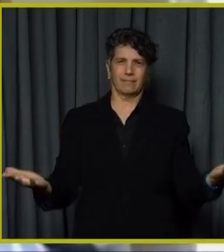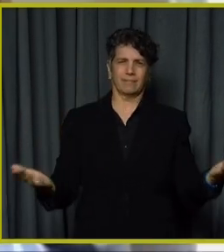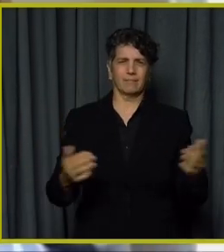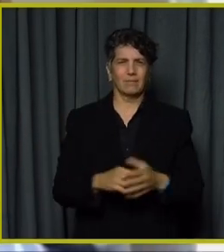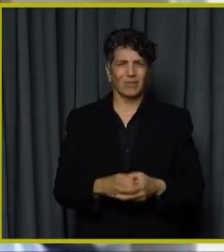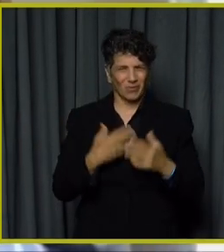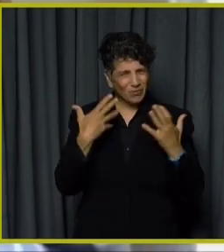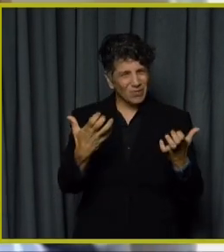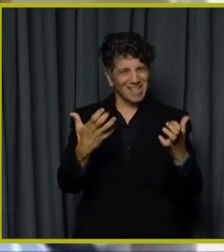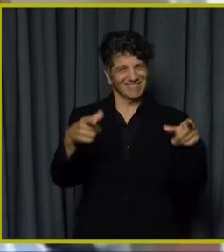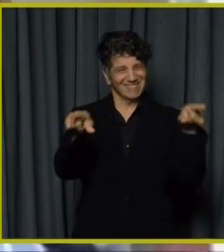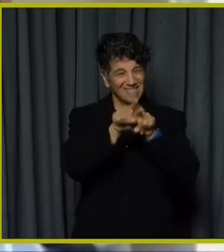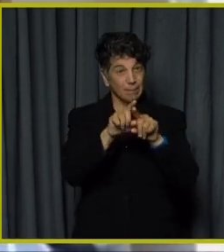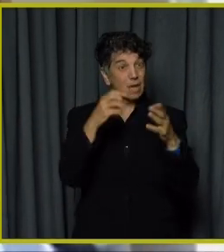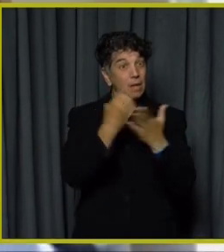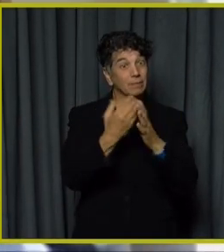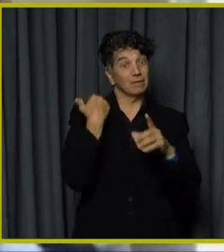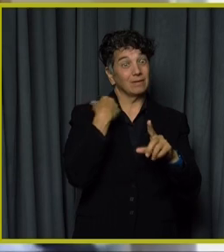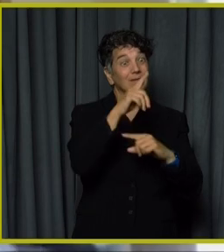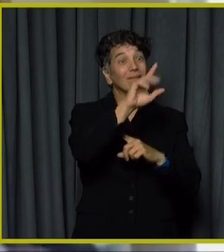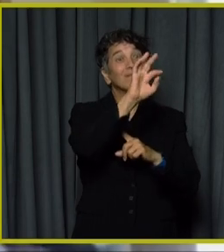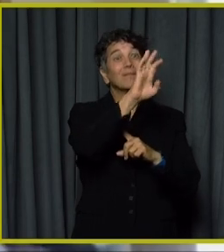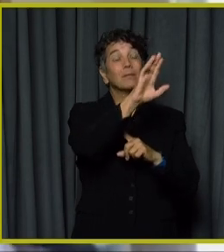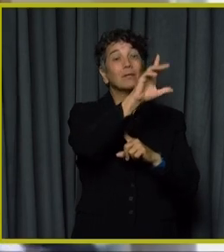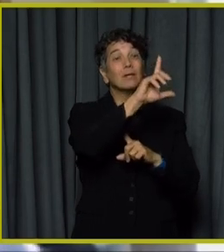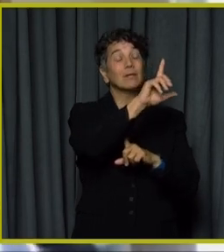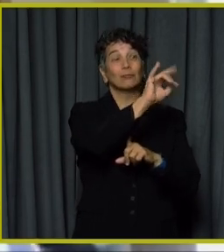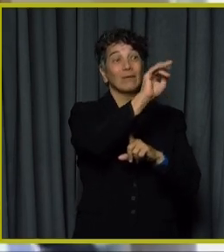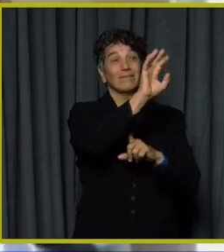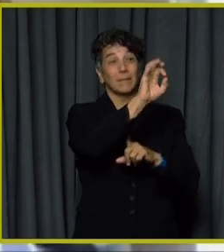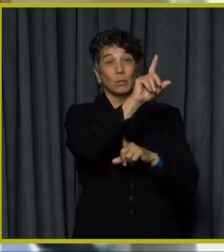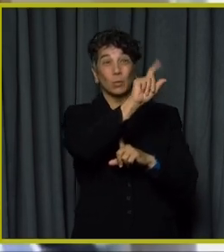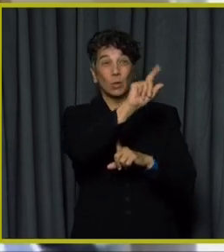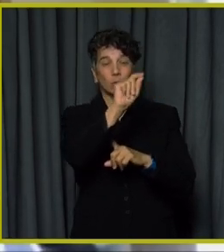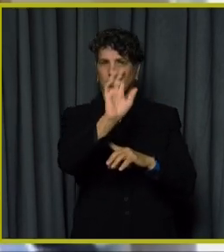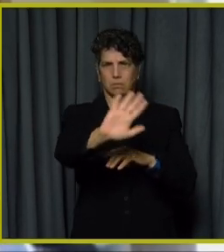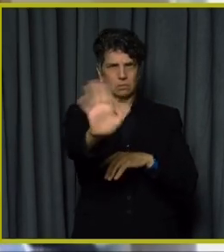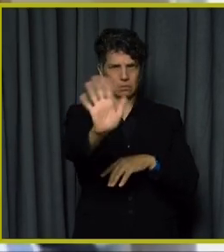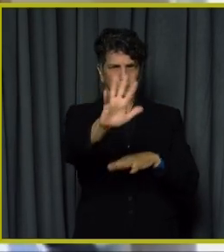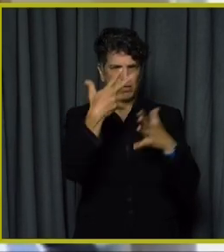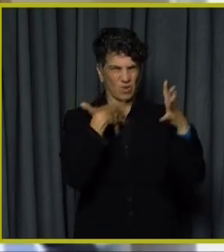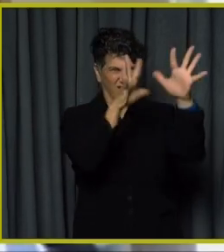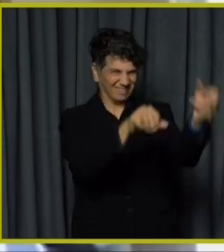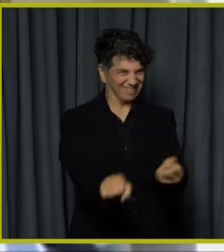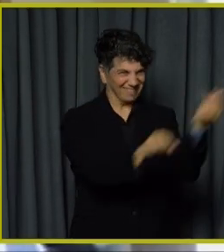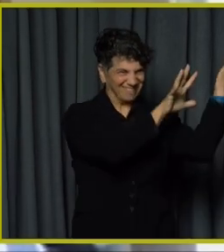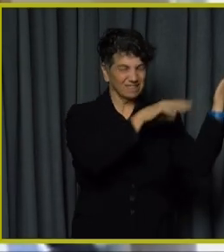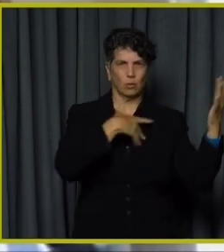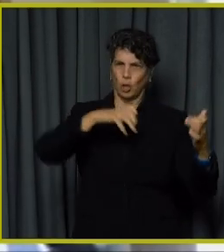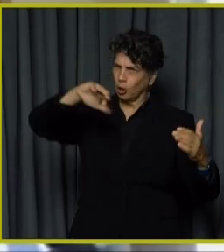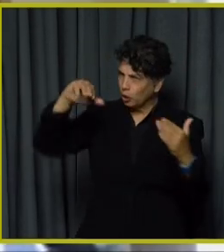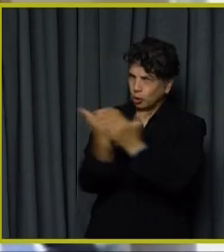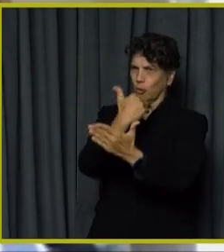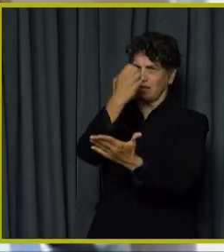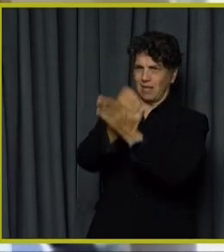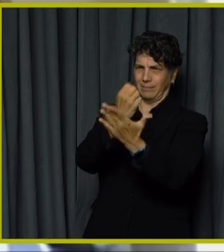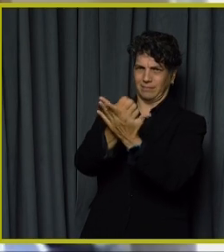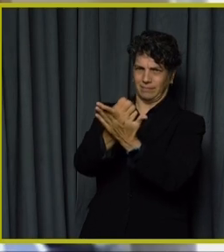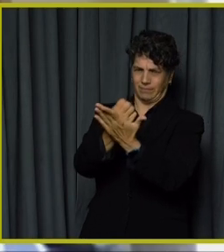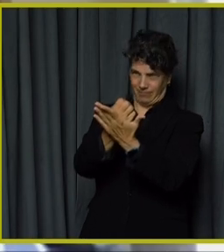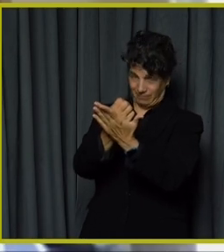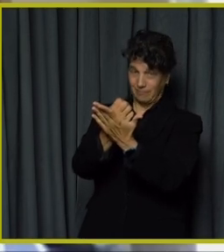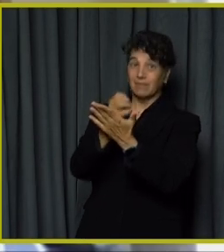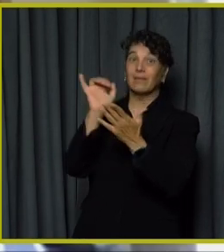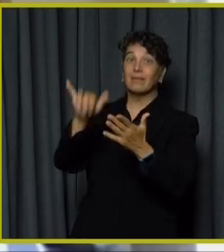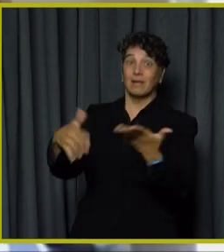February 2020. We want to go to a new kind of economy, one in which it's a